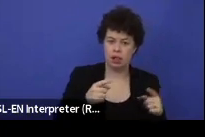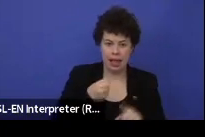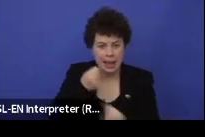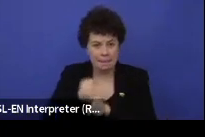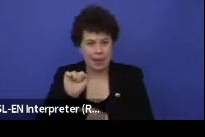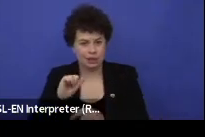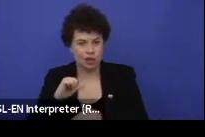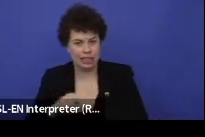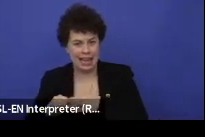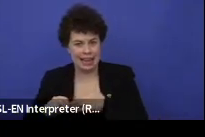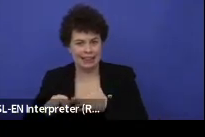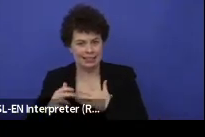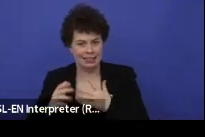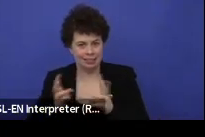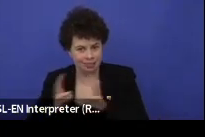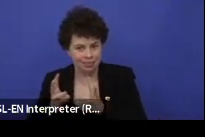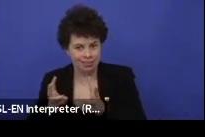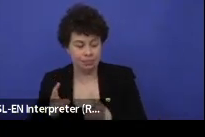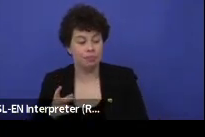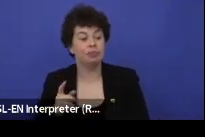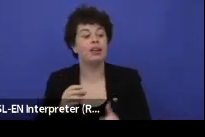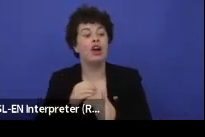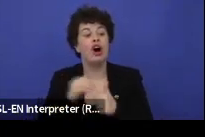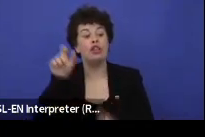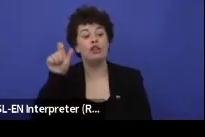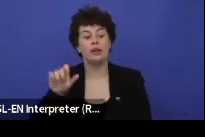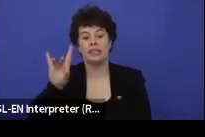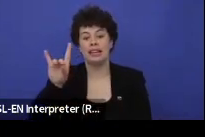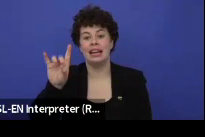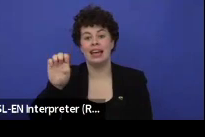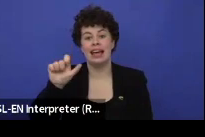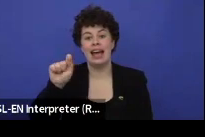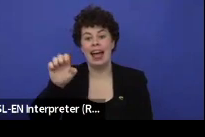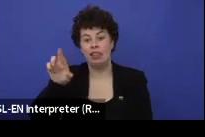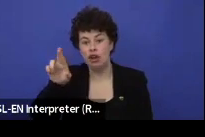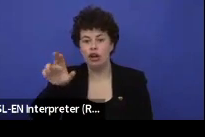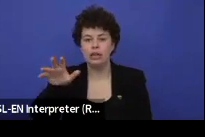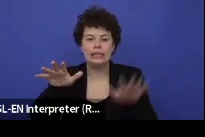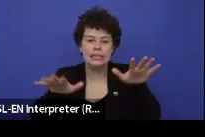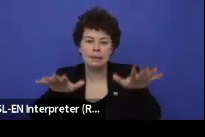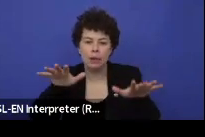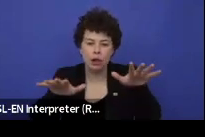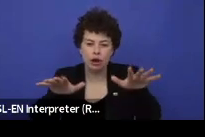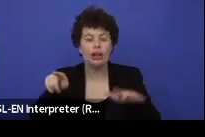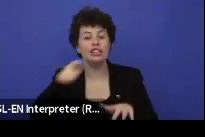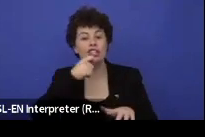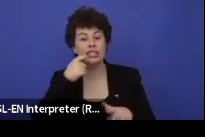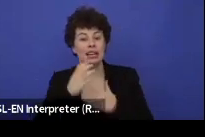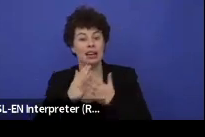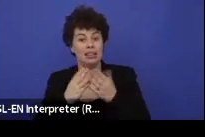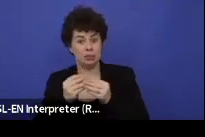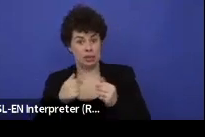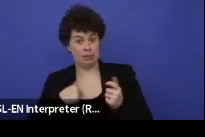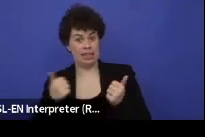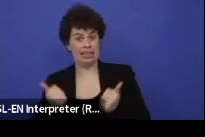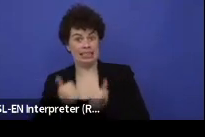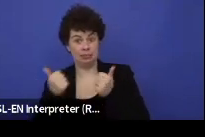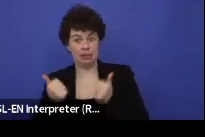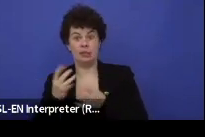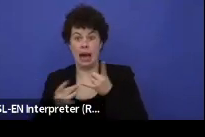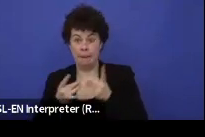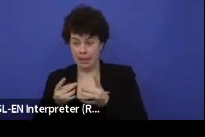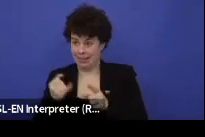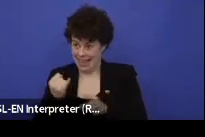Heather, she actually spoke about something similar, but she was talking about how symptoms that were happening at work were affecting